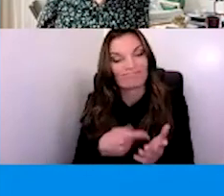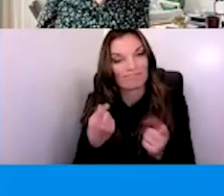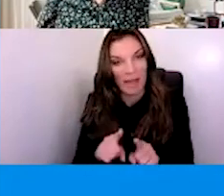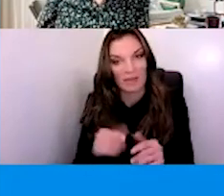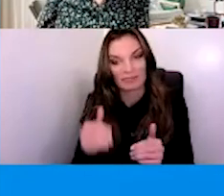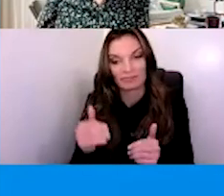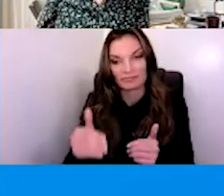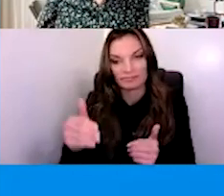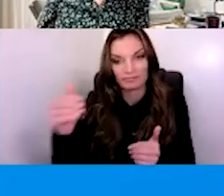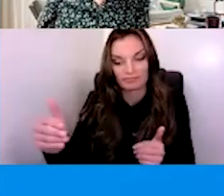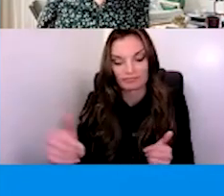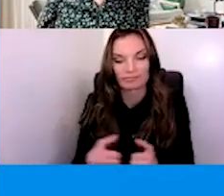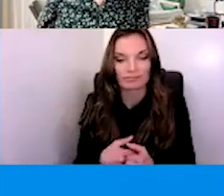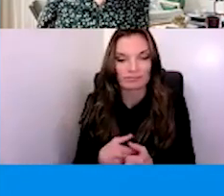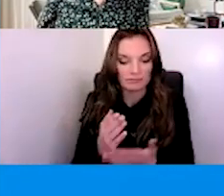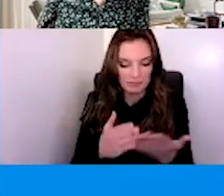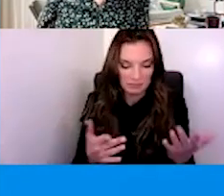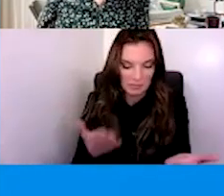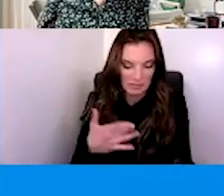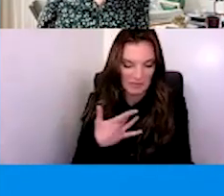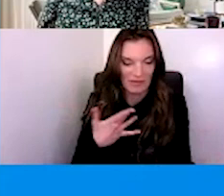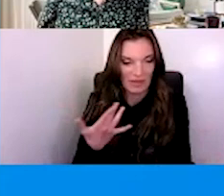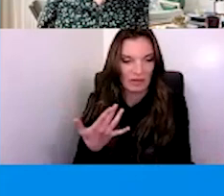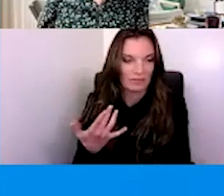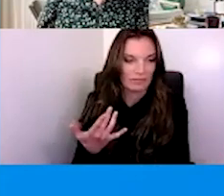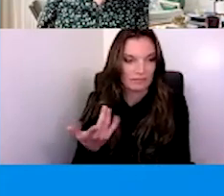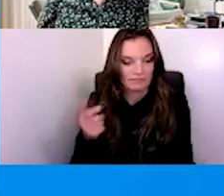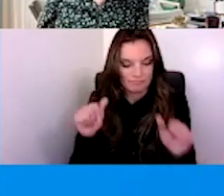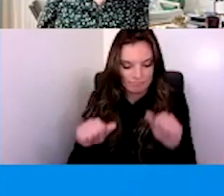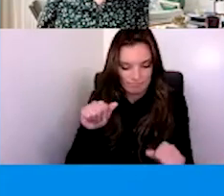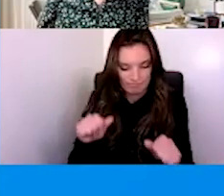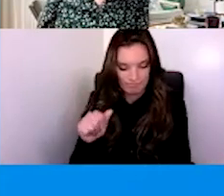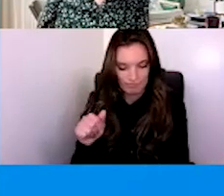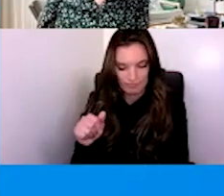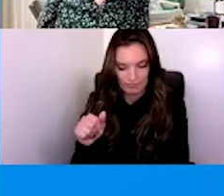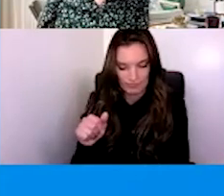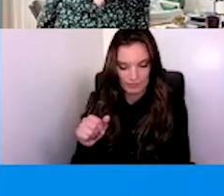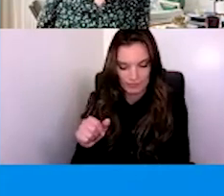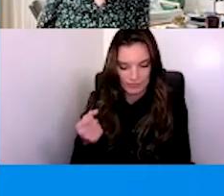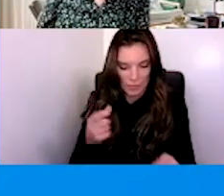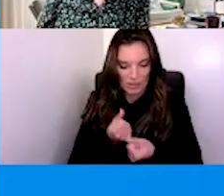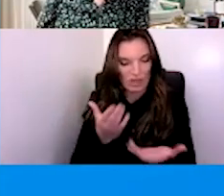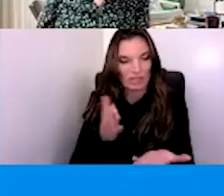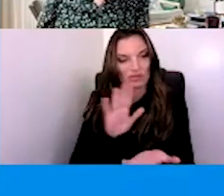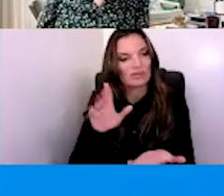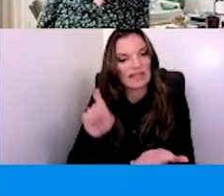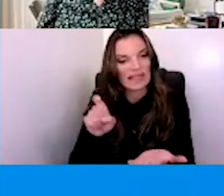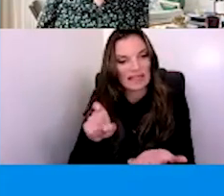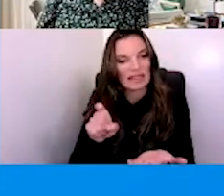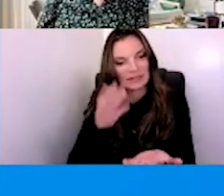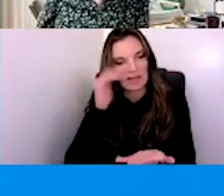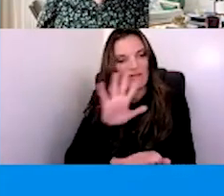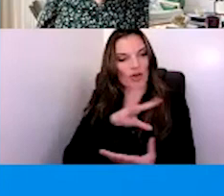will be hesitant or delay their requests or expressing their needs because of their own internalized